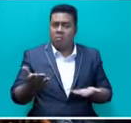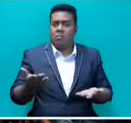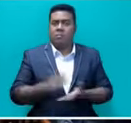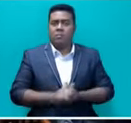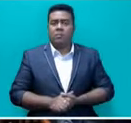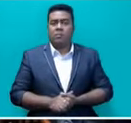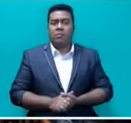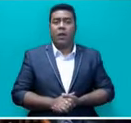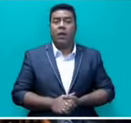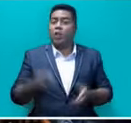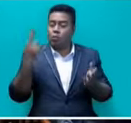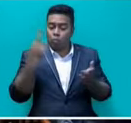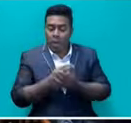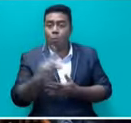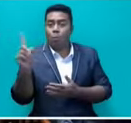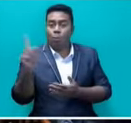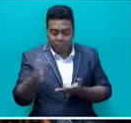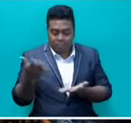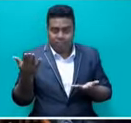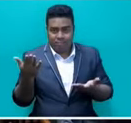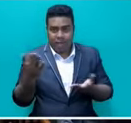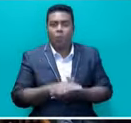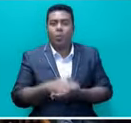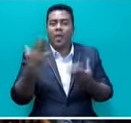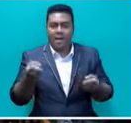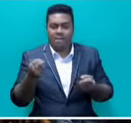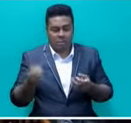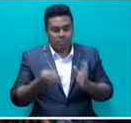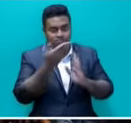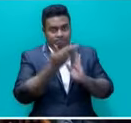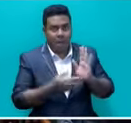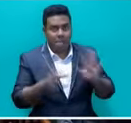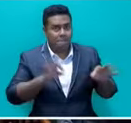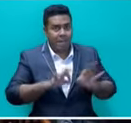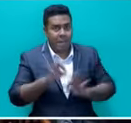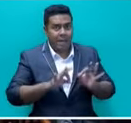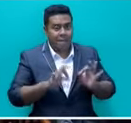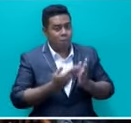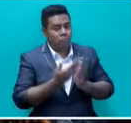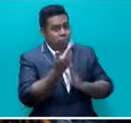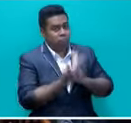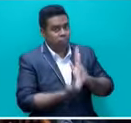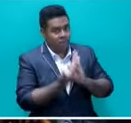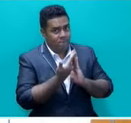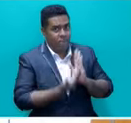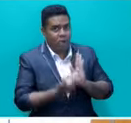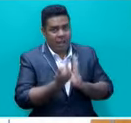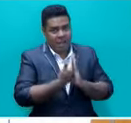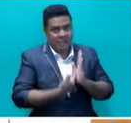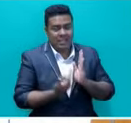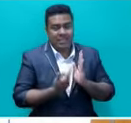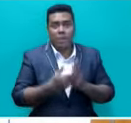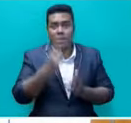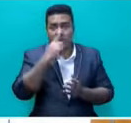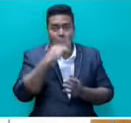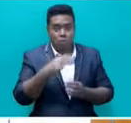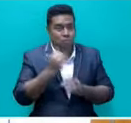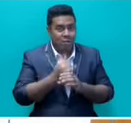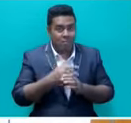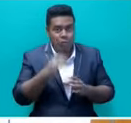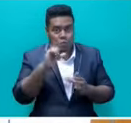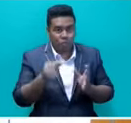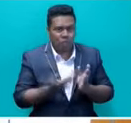the reality of the matter is that we have these provisions in place to give protection to people. And of course, as time goes on, we can always